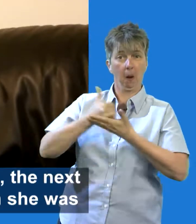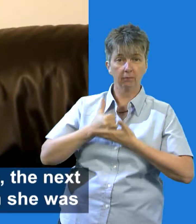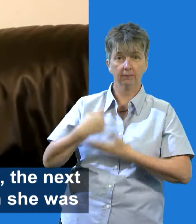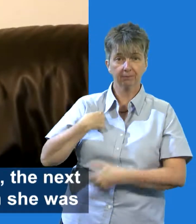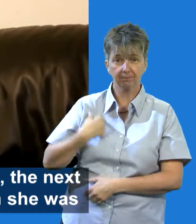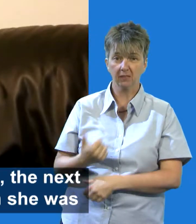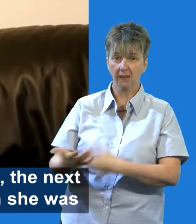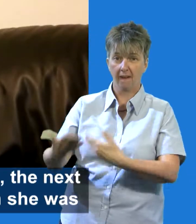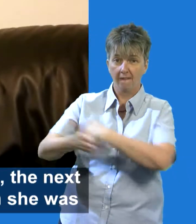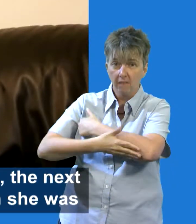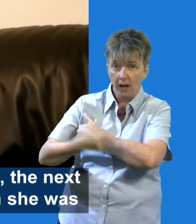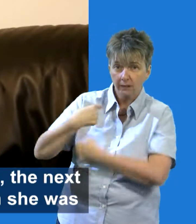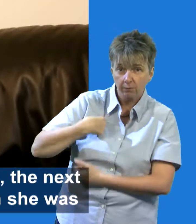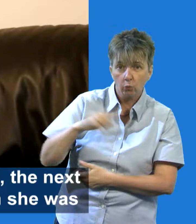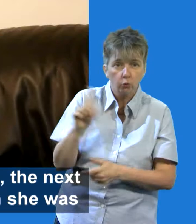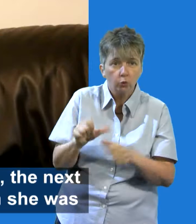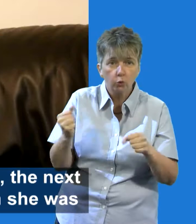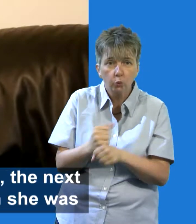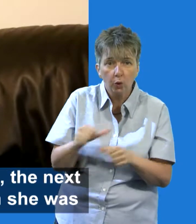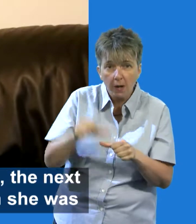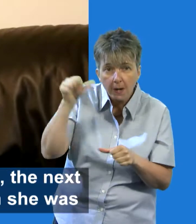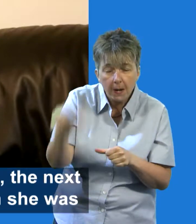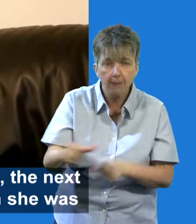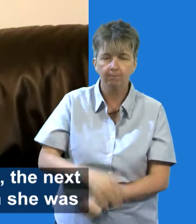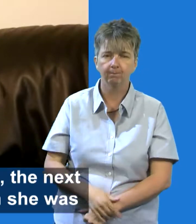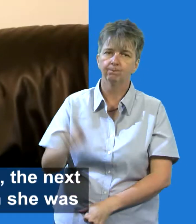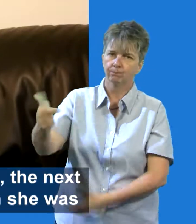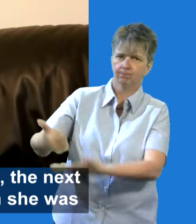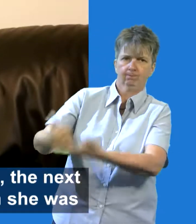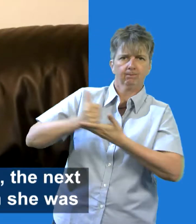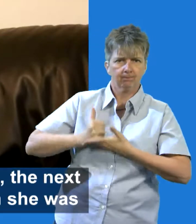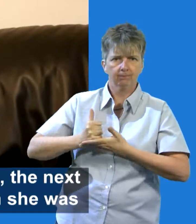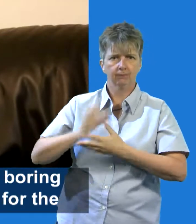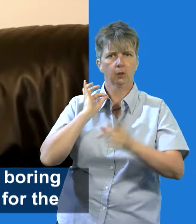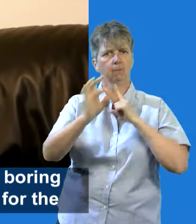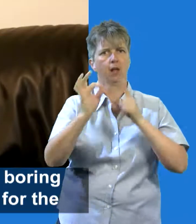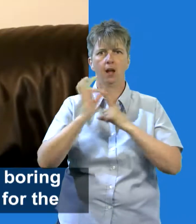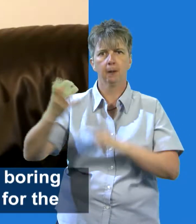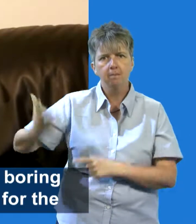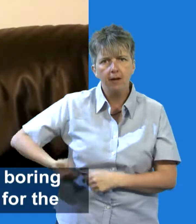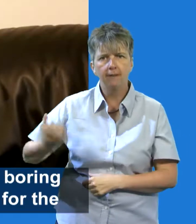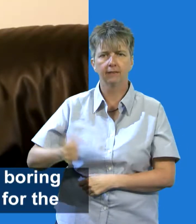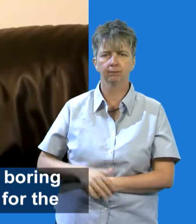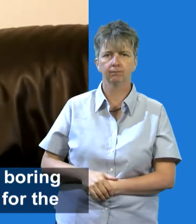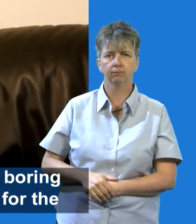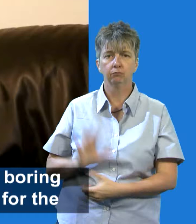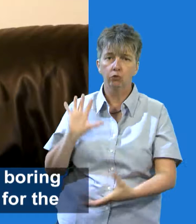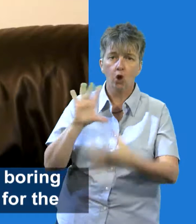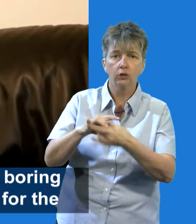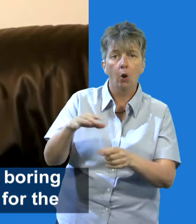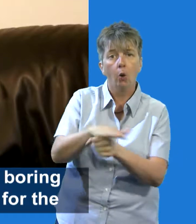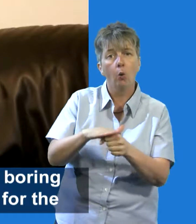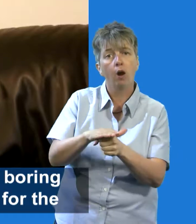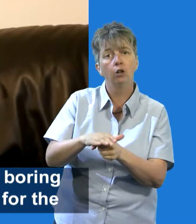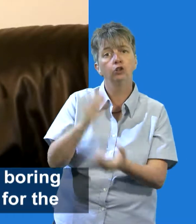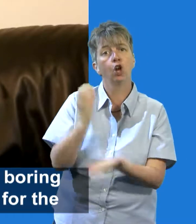next steps, what you do next. And she was able to help me with a lot of the really boring